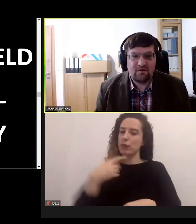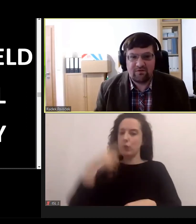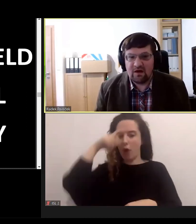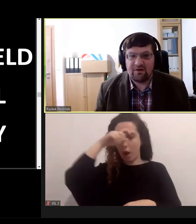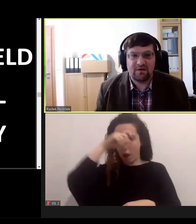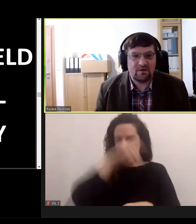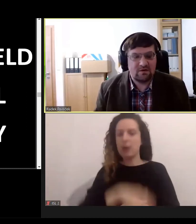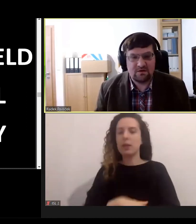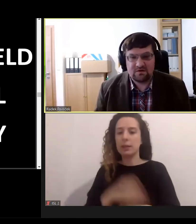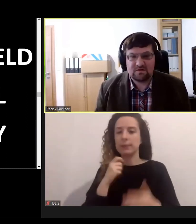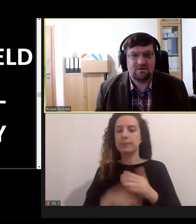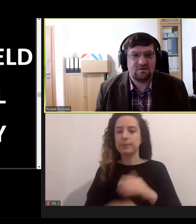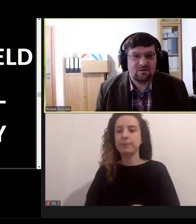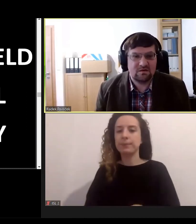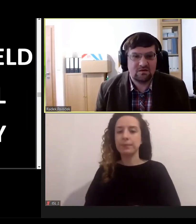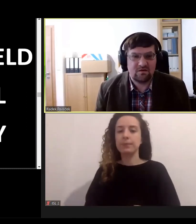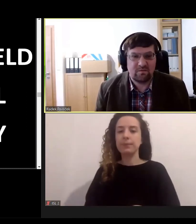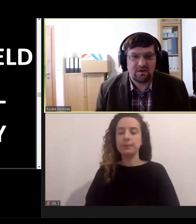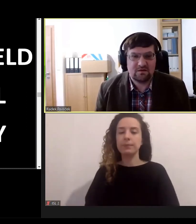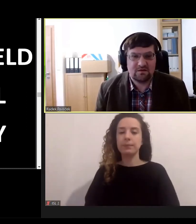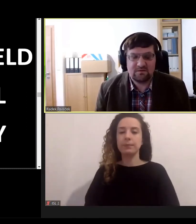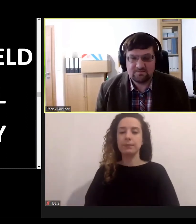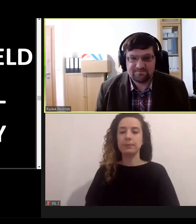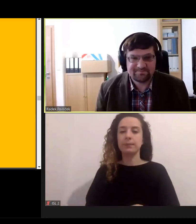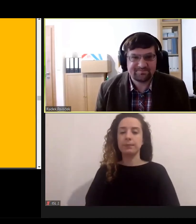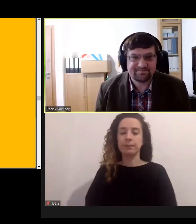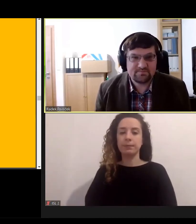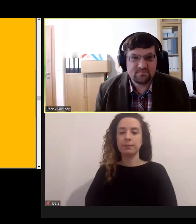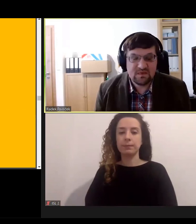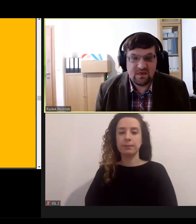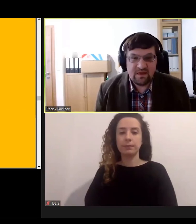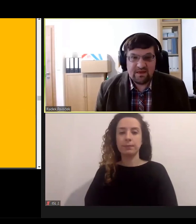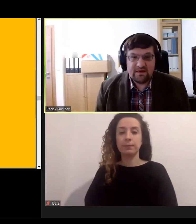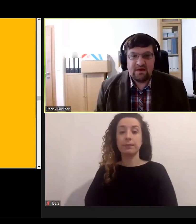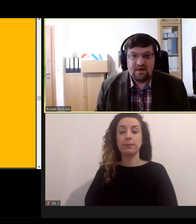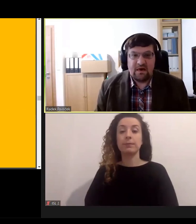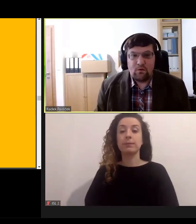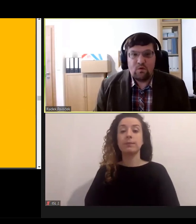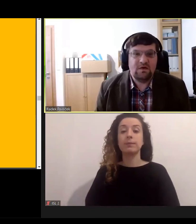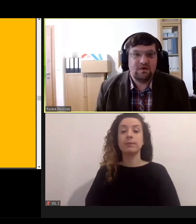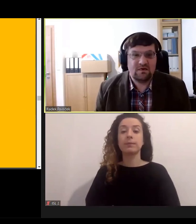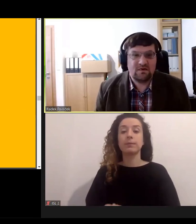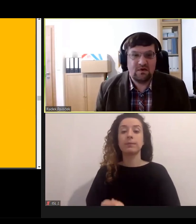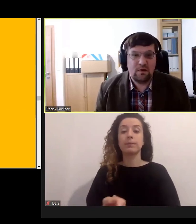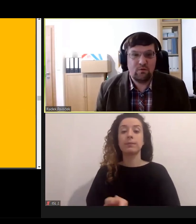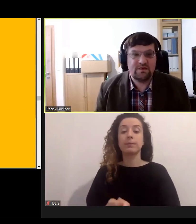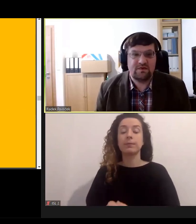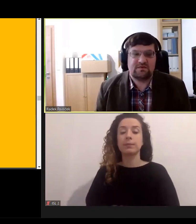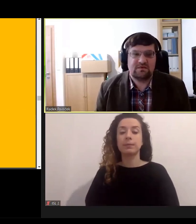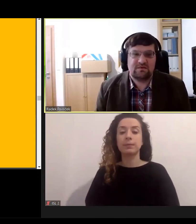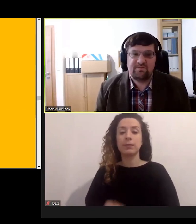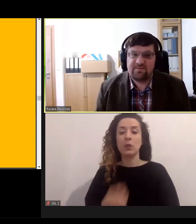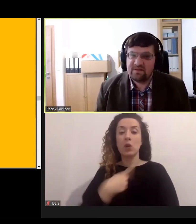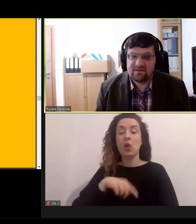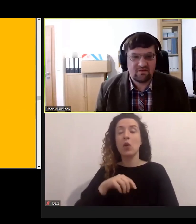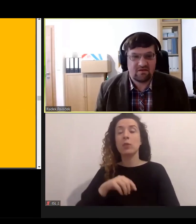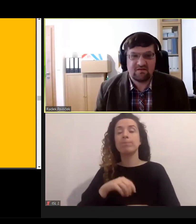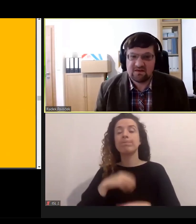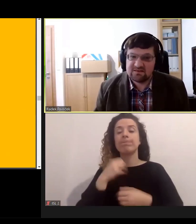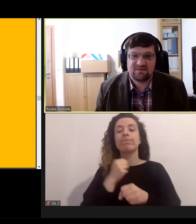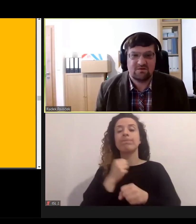need to answer why to the question, why should I do this? So there is this rector's directive, which